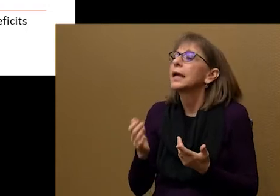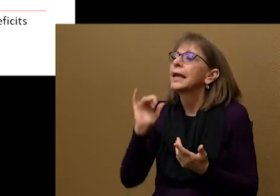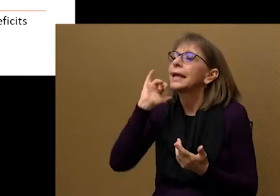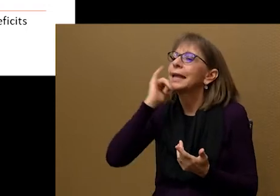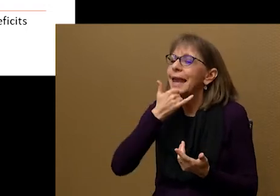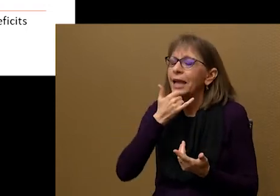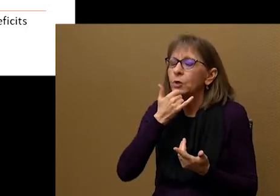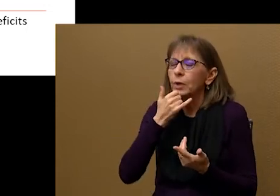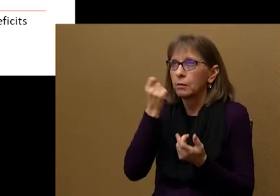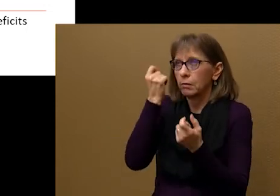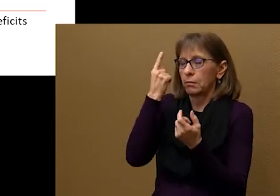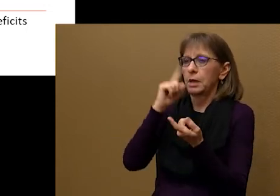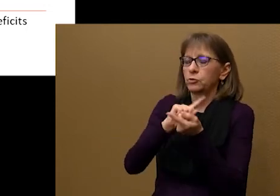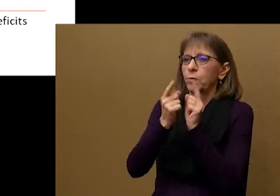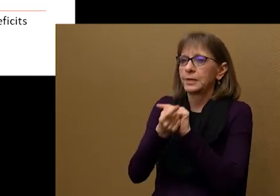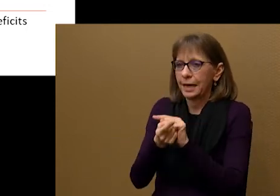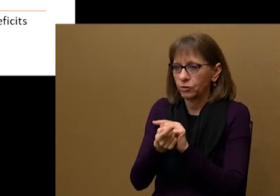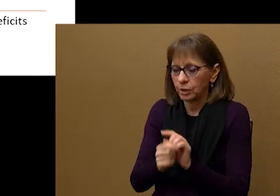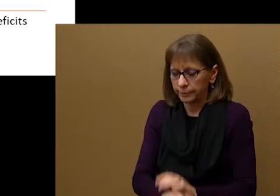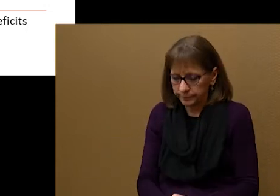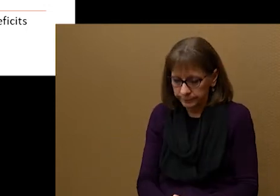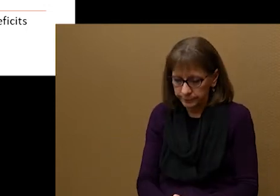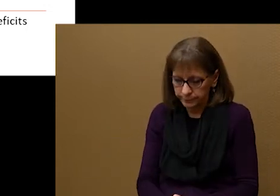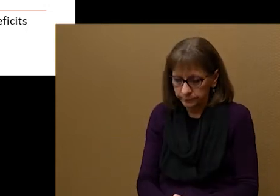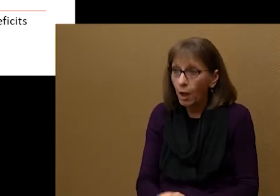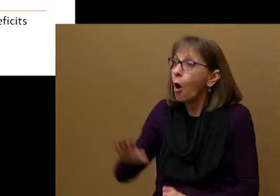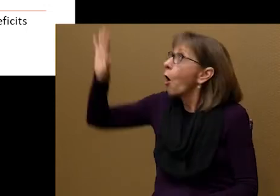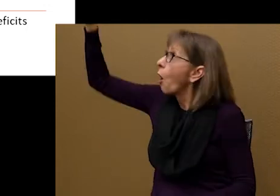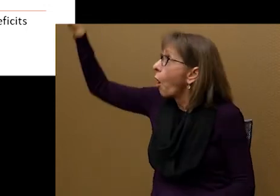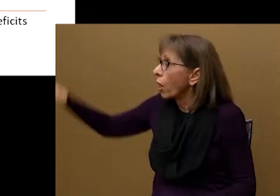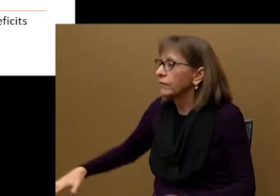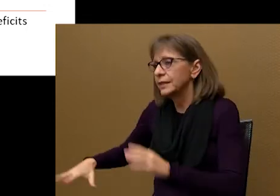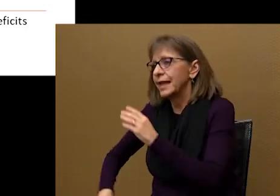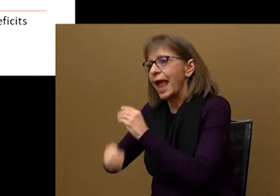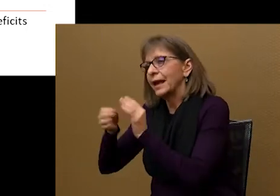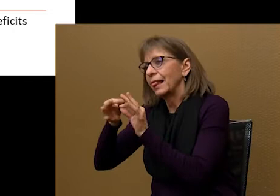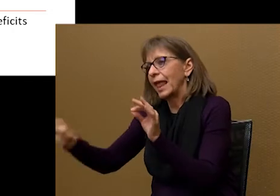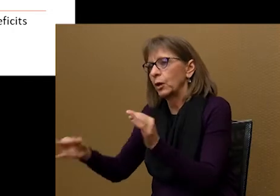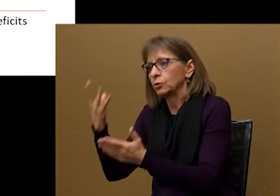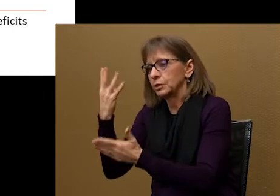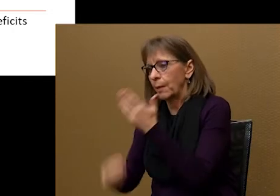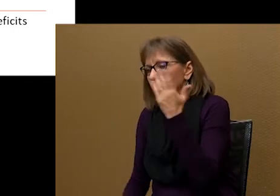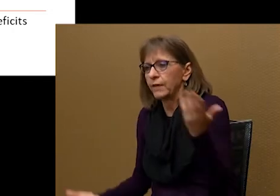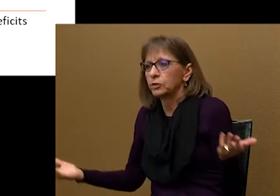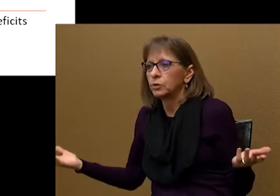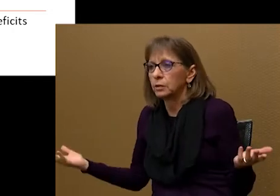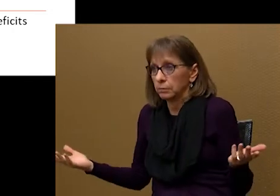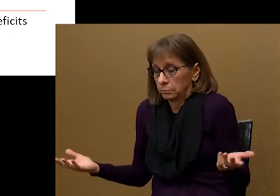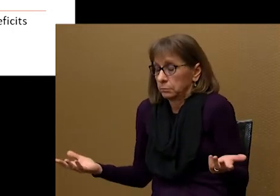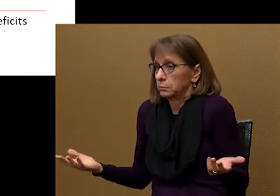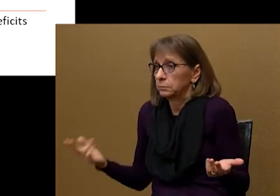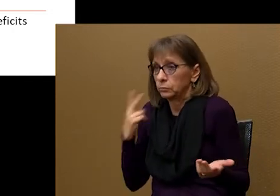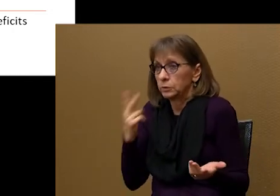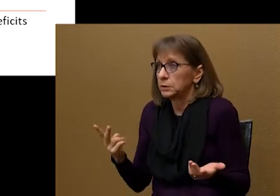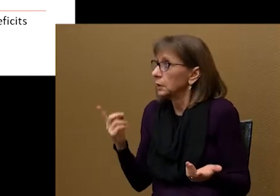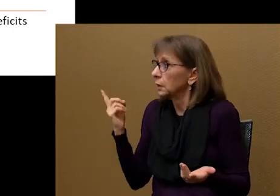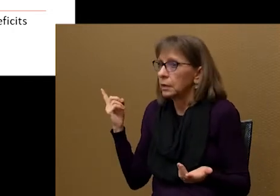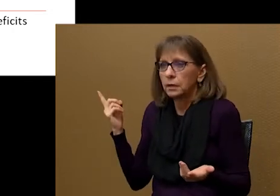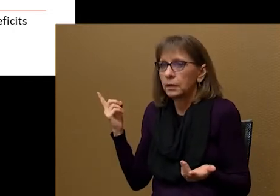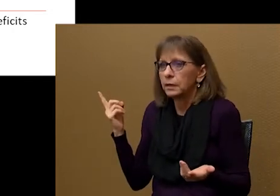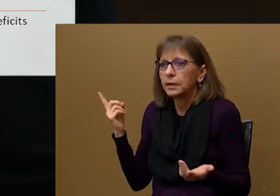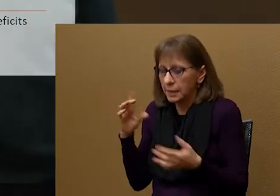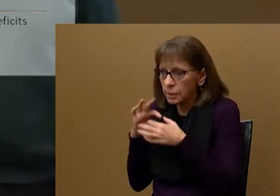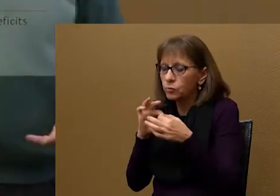Inflexible, inaccurate interpretations. And then you add language deprivation to all of these things. Right? You can see as we're going